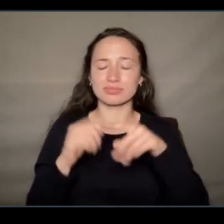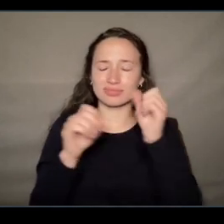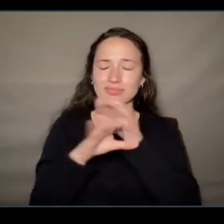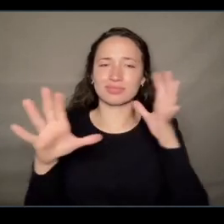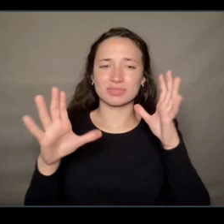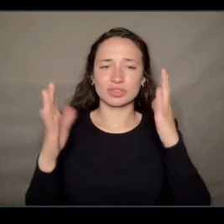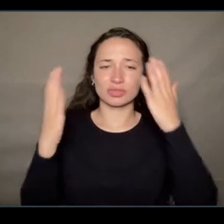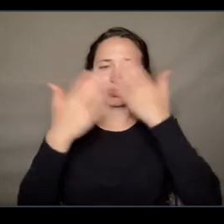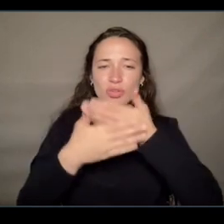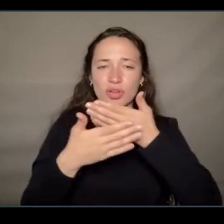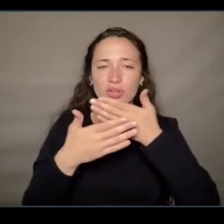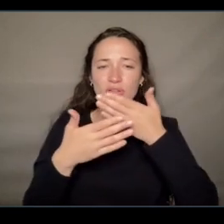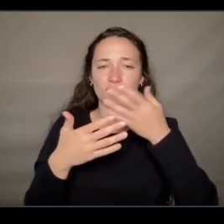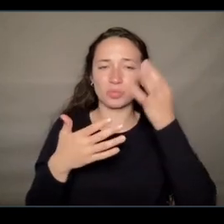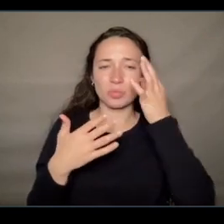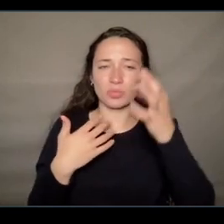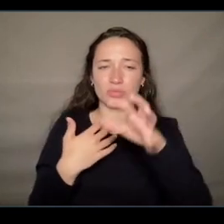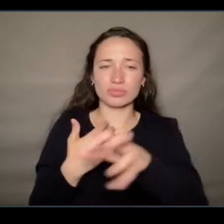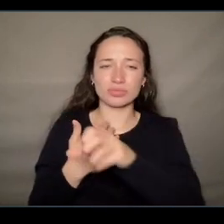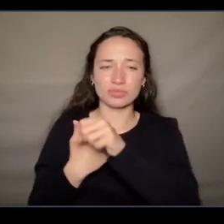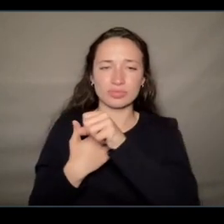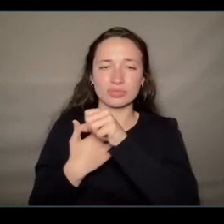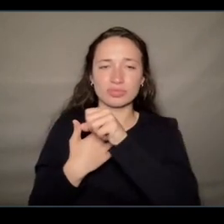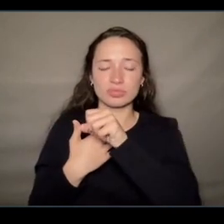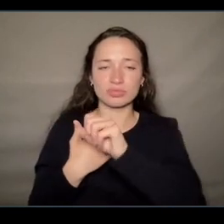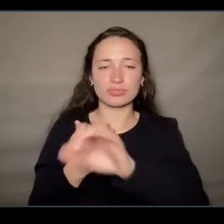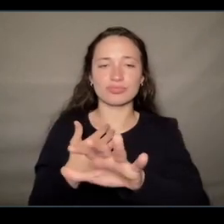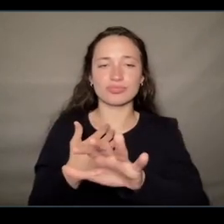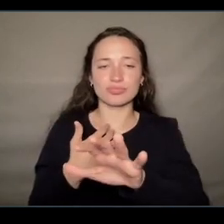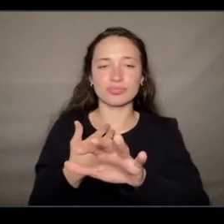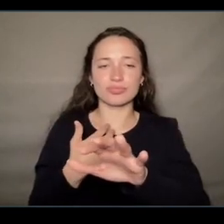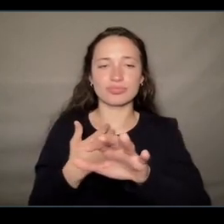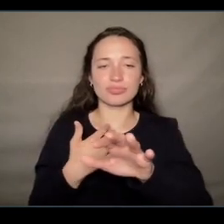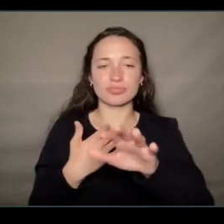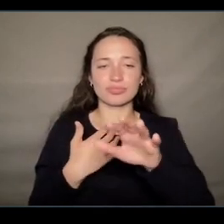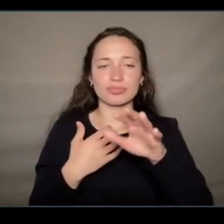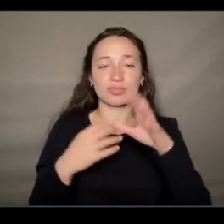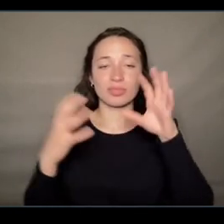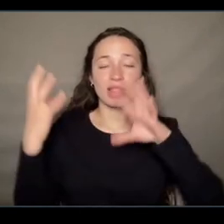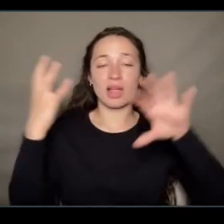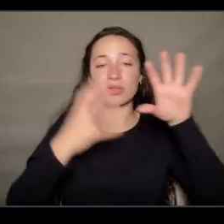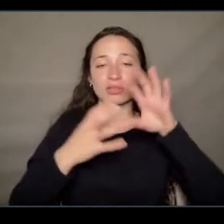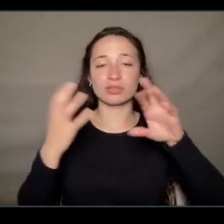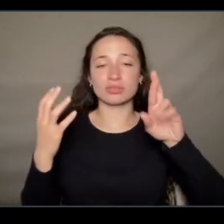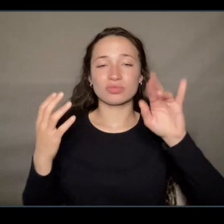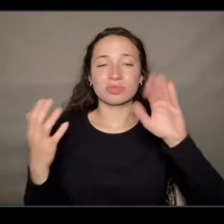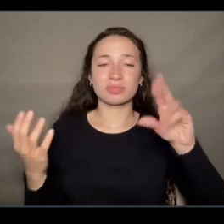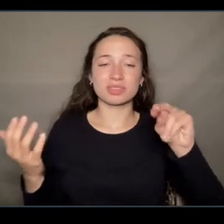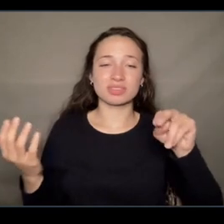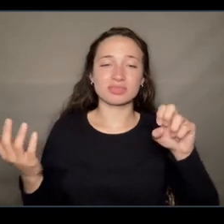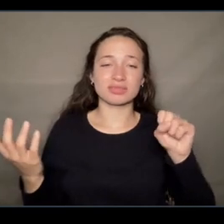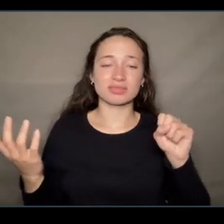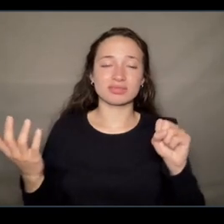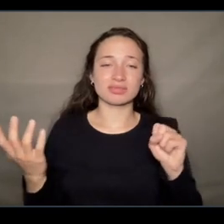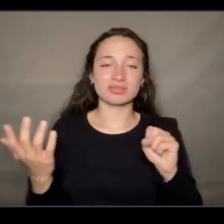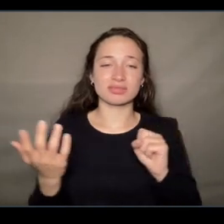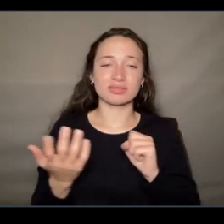Unimaginable dark that nearly took you, returned you. The clouds were